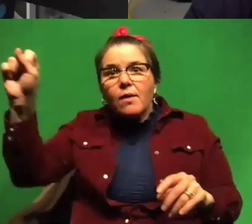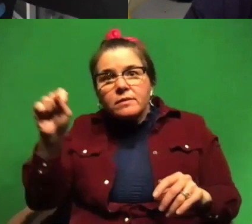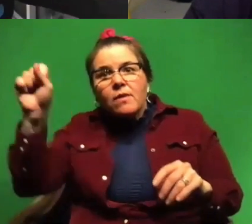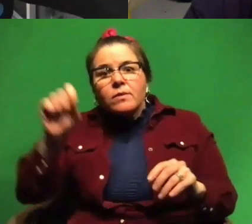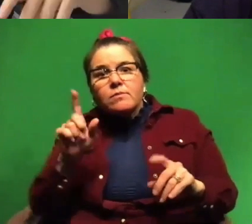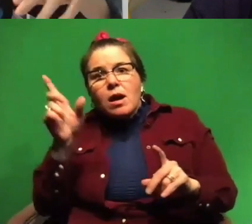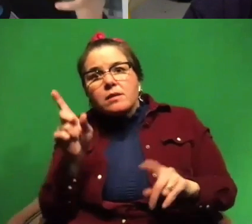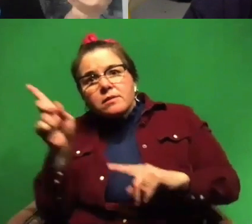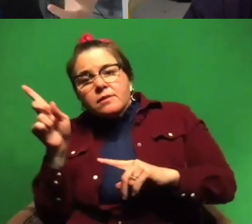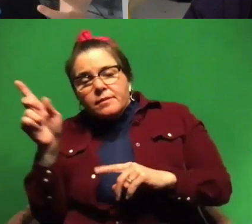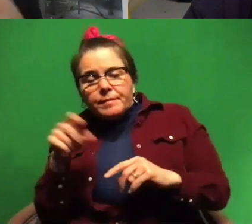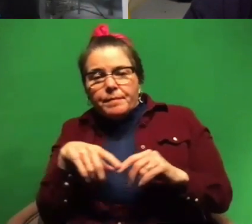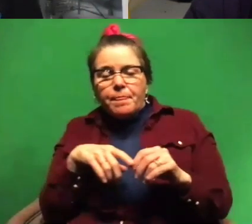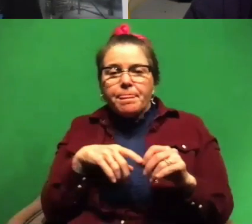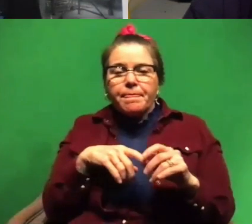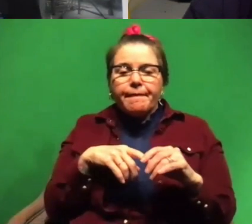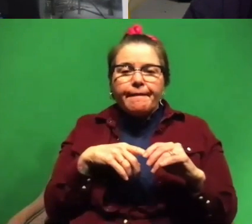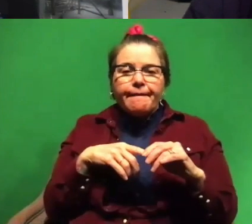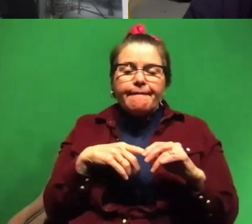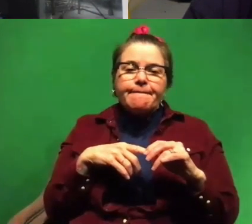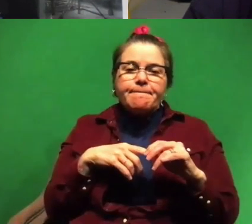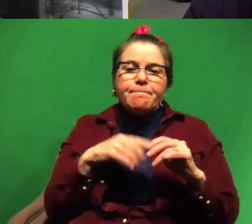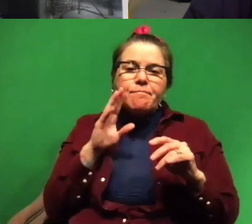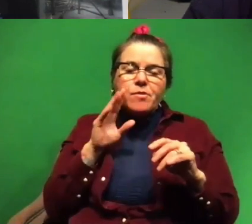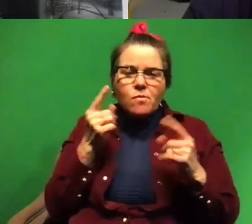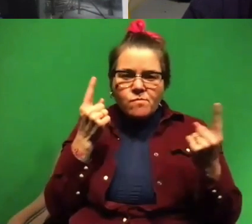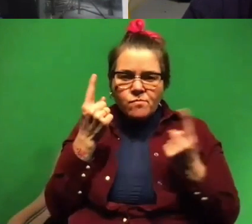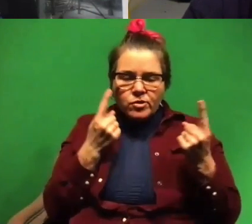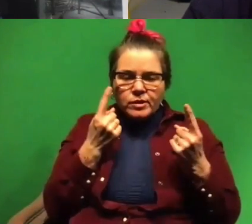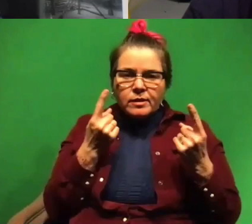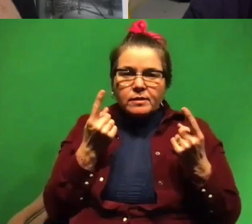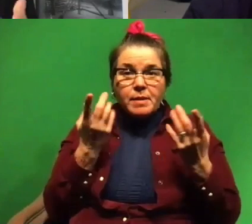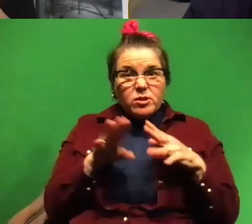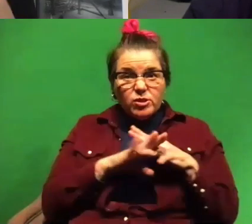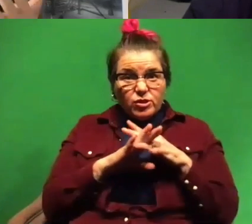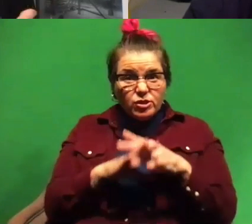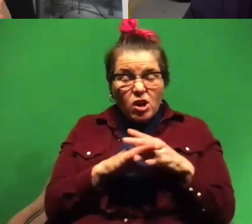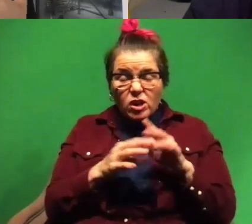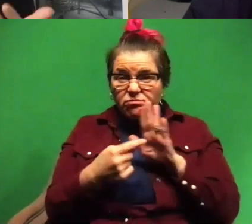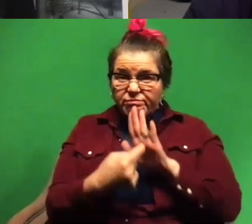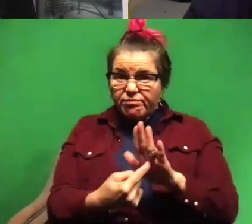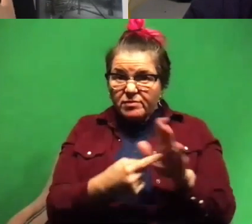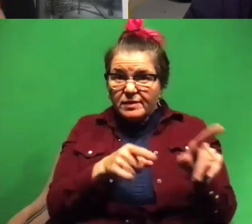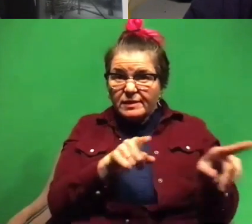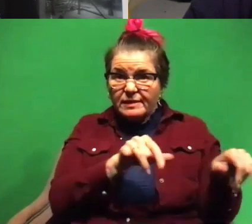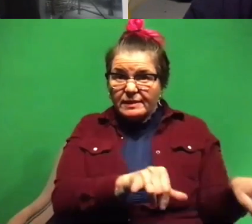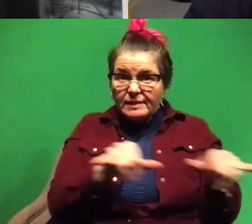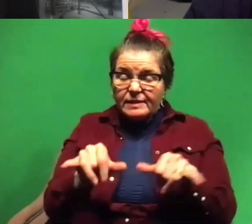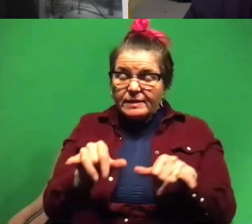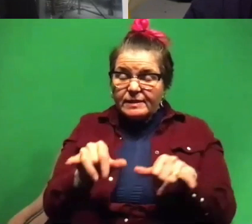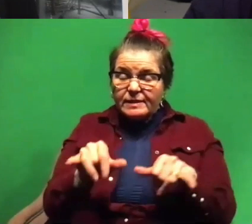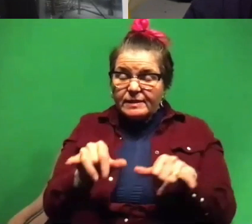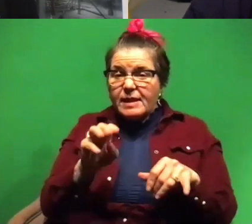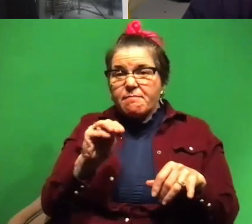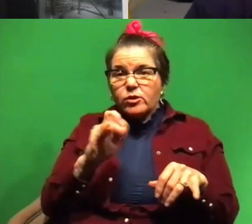to the south. So, you know, we're wondering if sharks are displaying some of these migratory tendencies